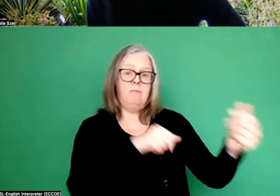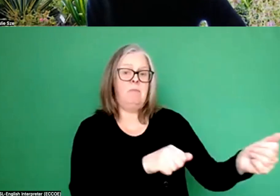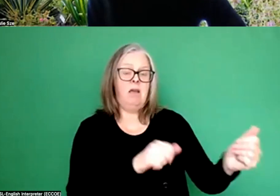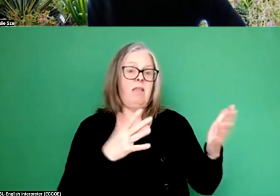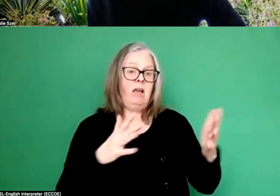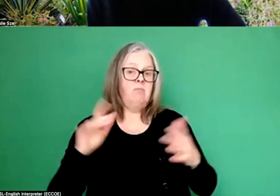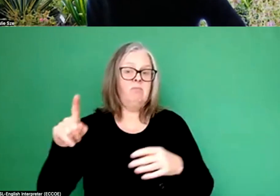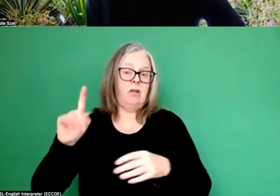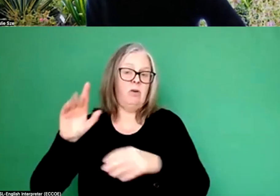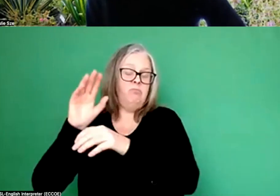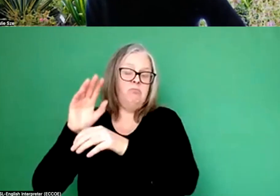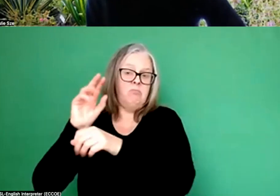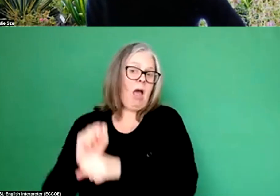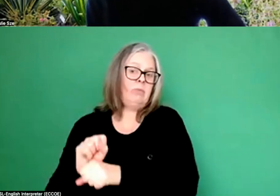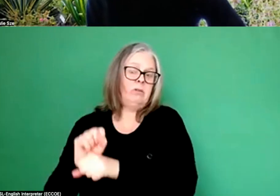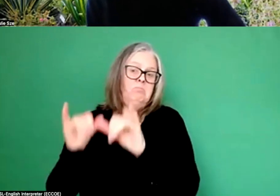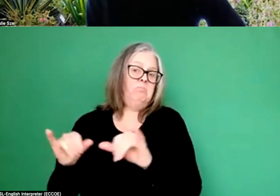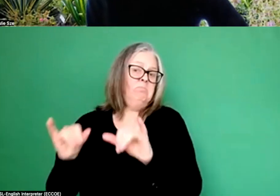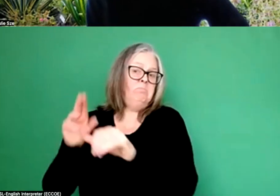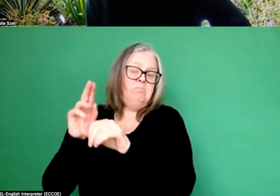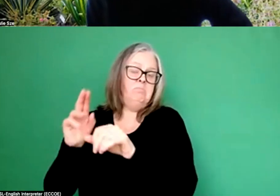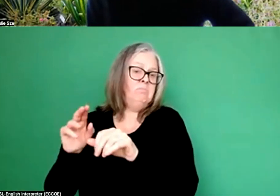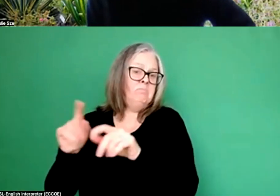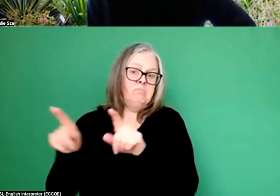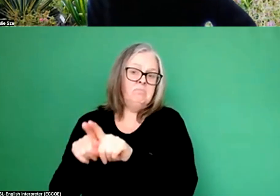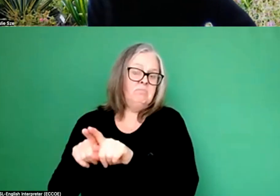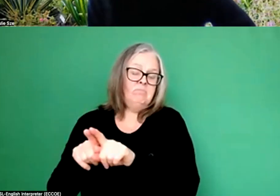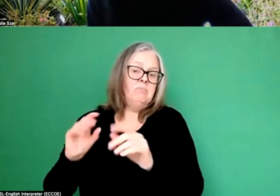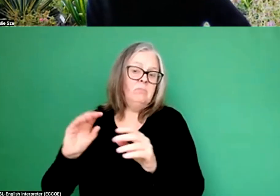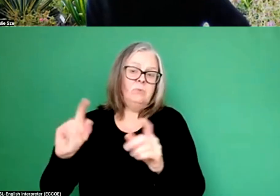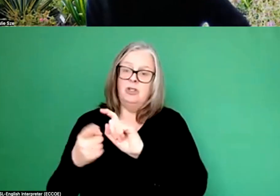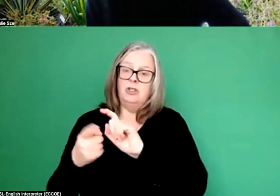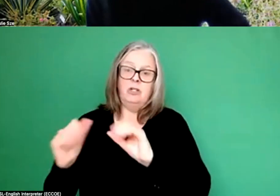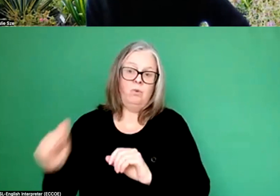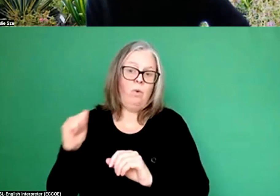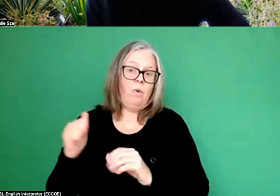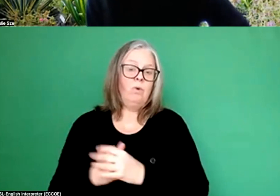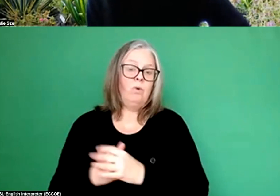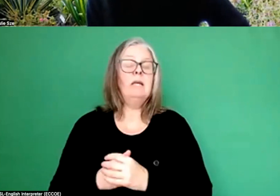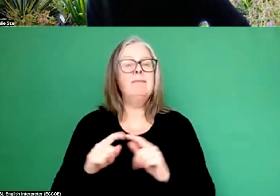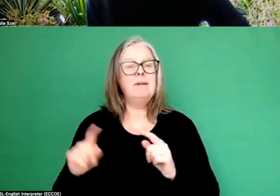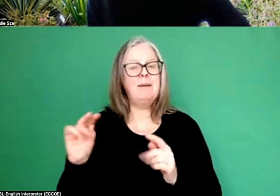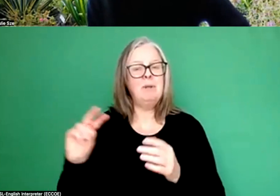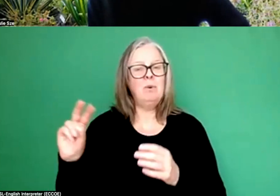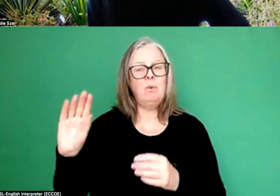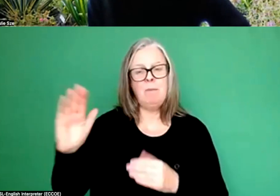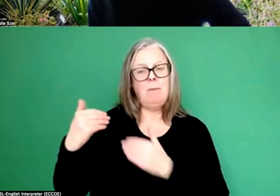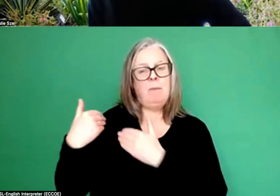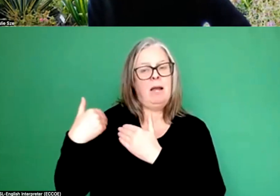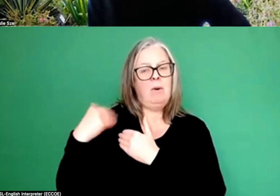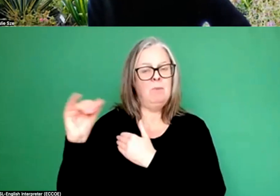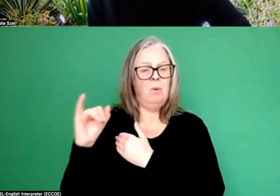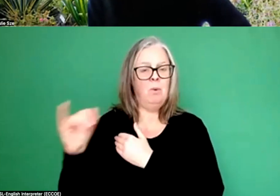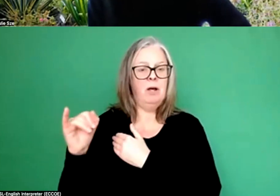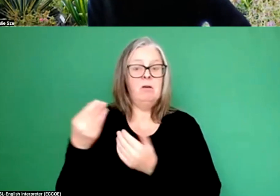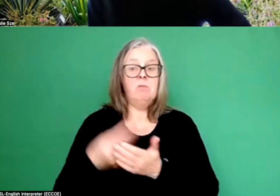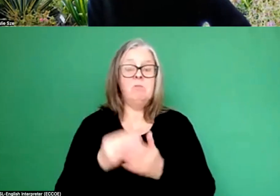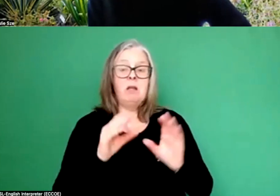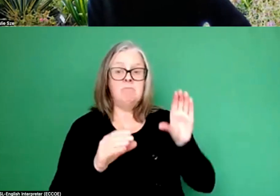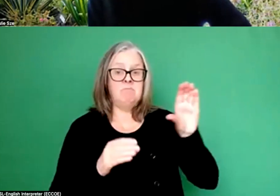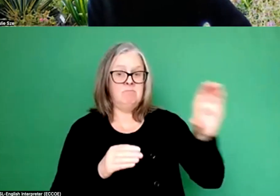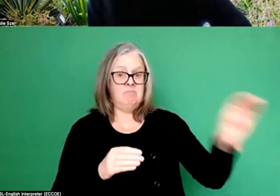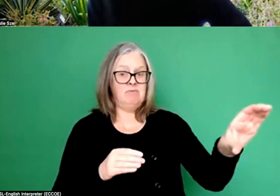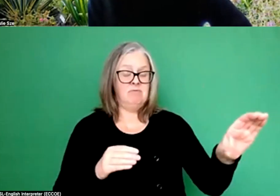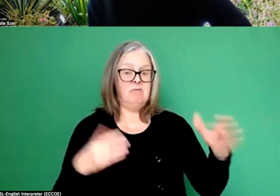you know, sure, it's pragmatic, but there's also a lack of accountability, you know what mean, like you can't just like pay to have,